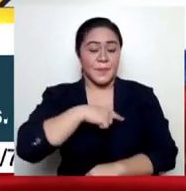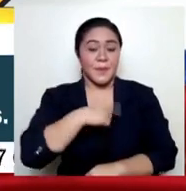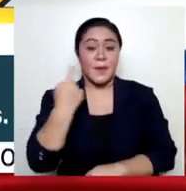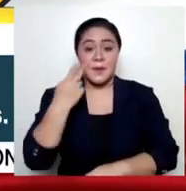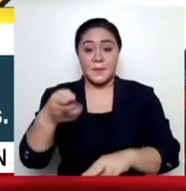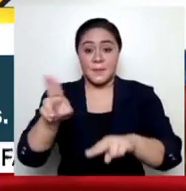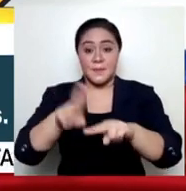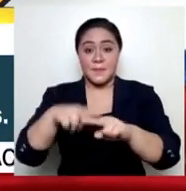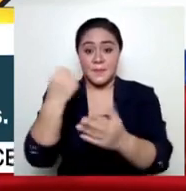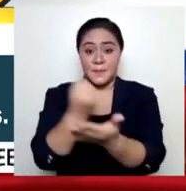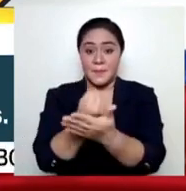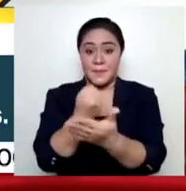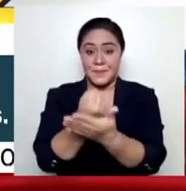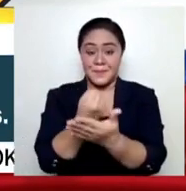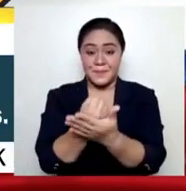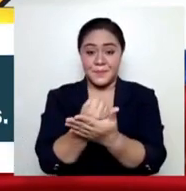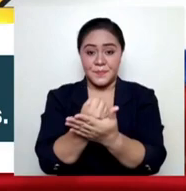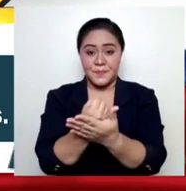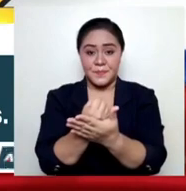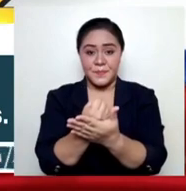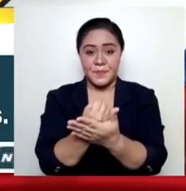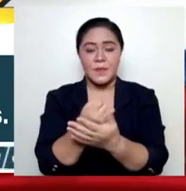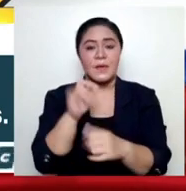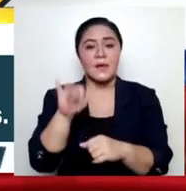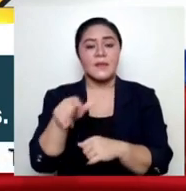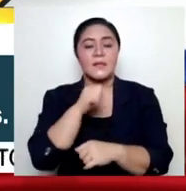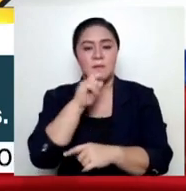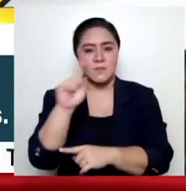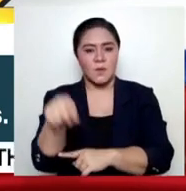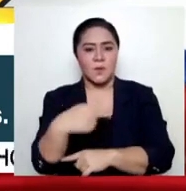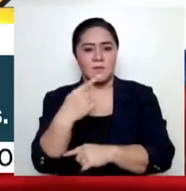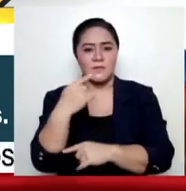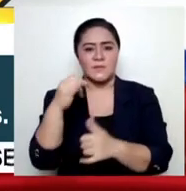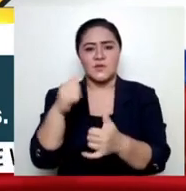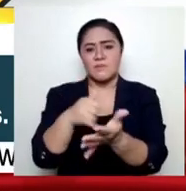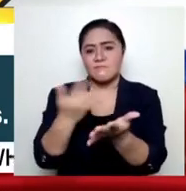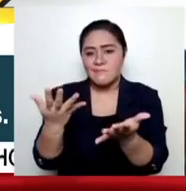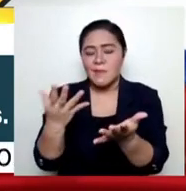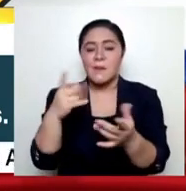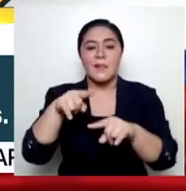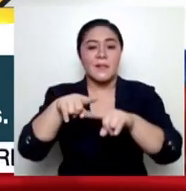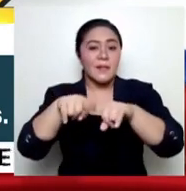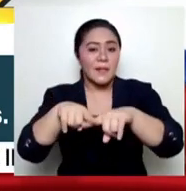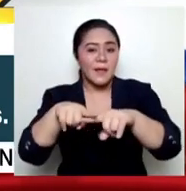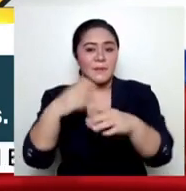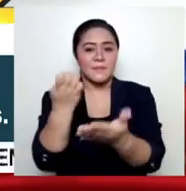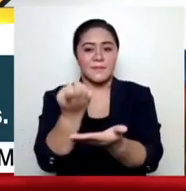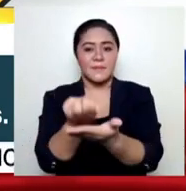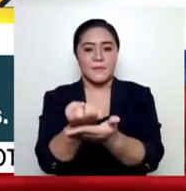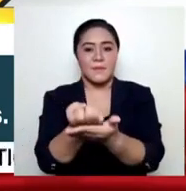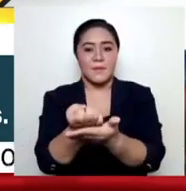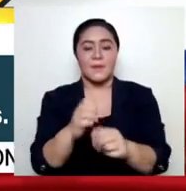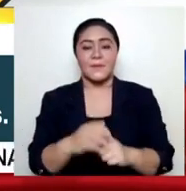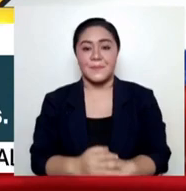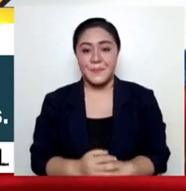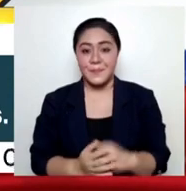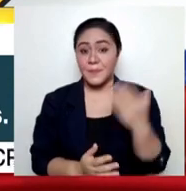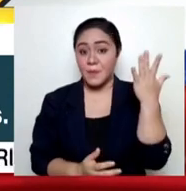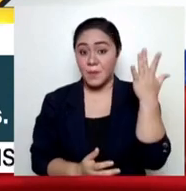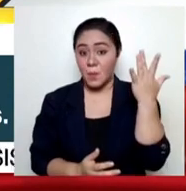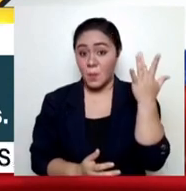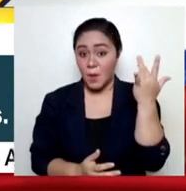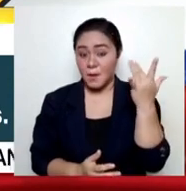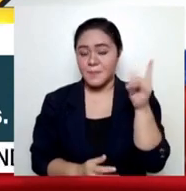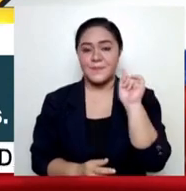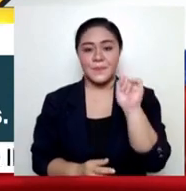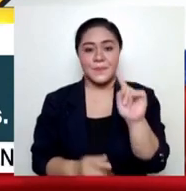sa takbo ng ating ekonomiya. Kaya depende kung makikita natin na kaya nang i-absorb